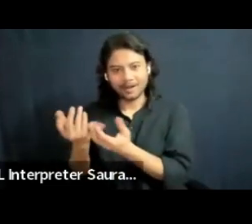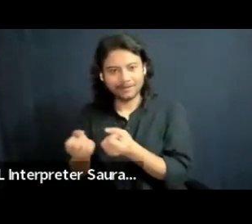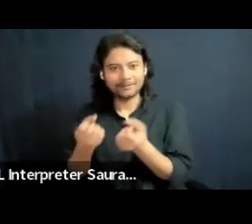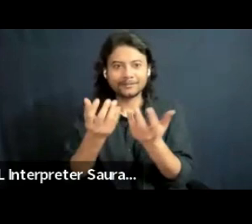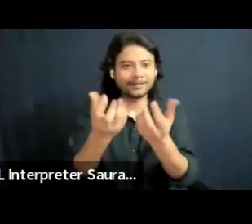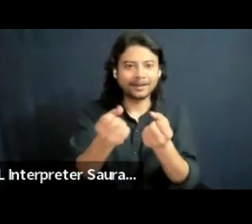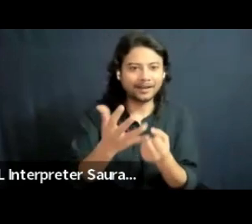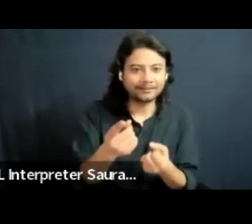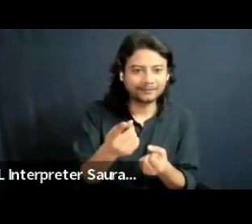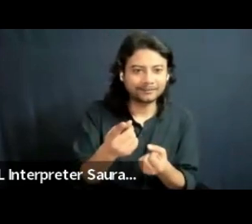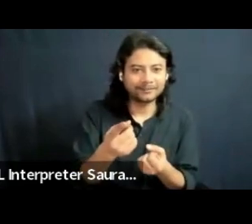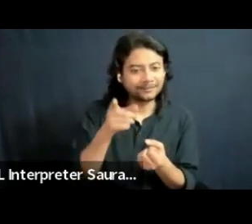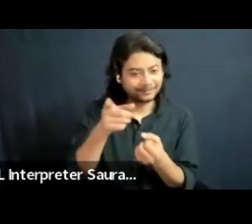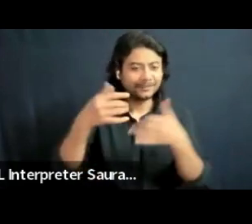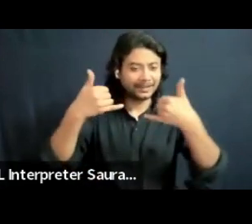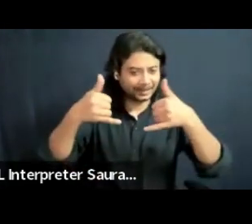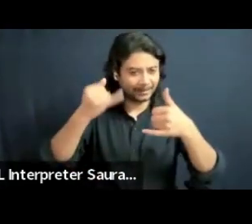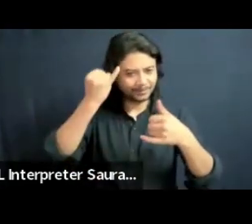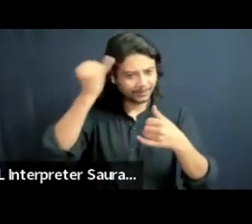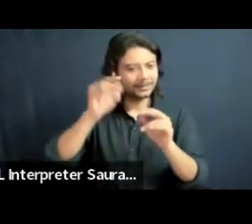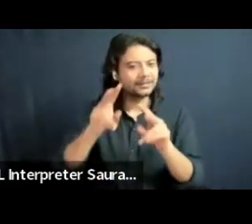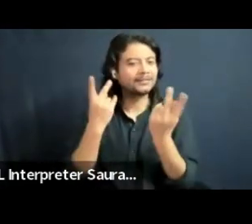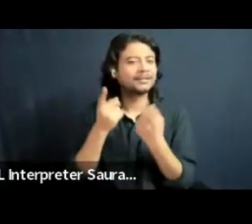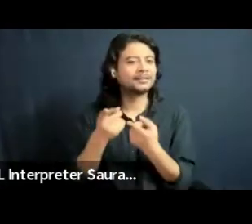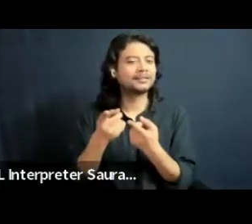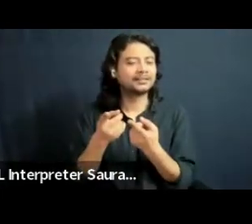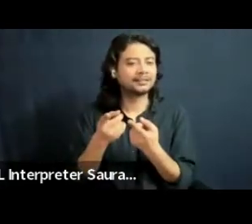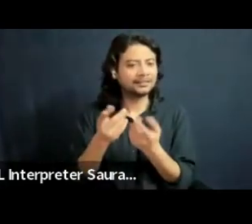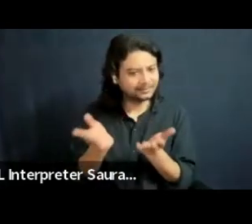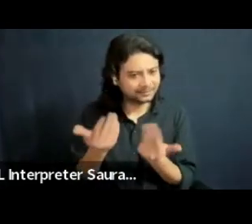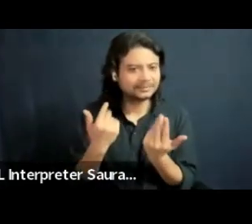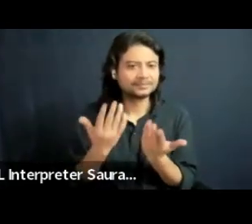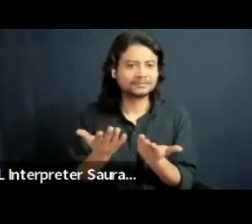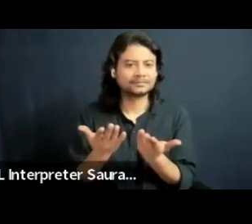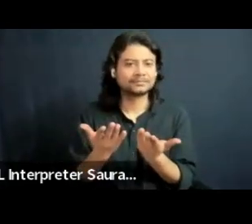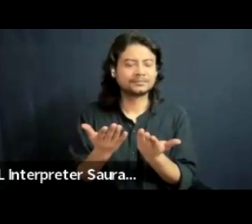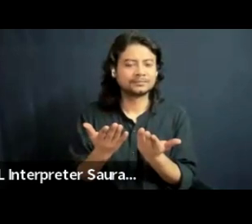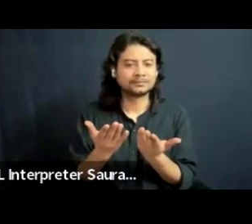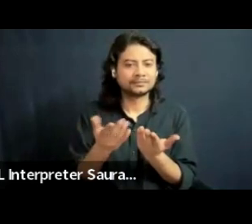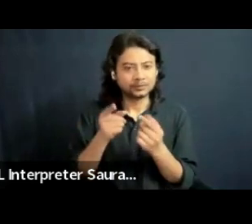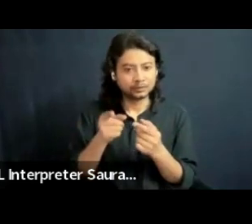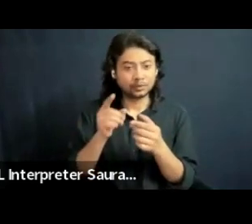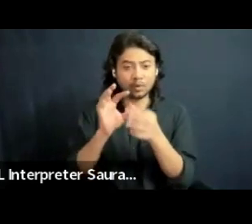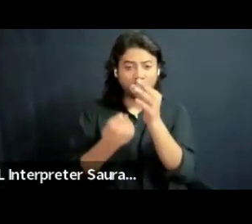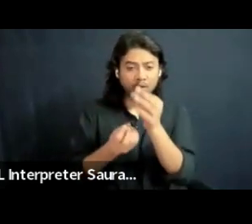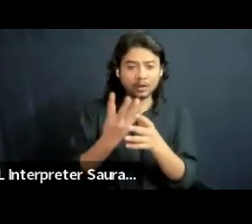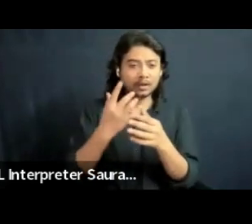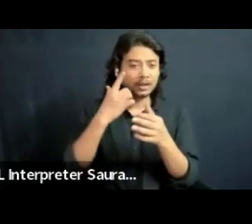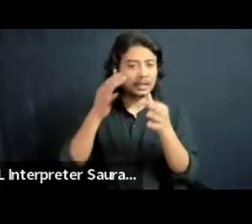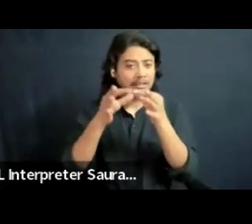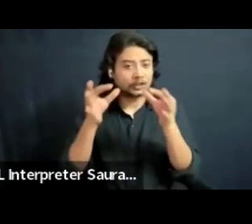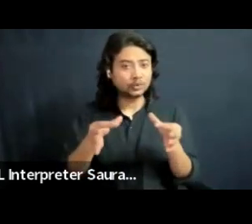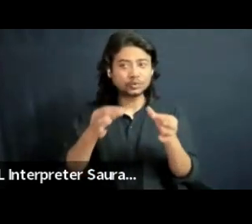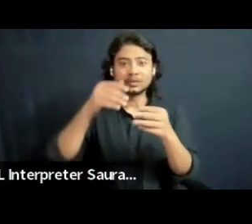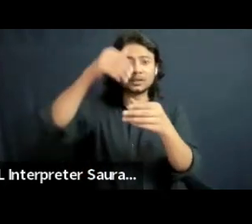your, very often we find that in the rules and regulations we have in institutions, those are the places where